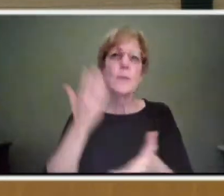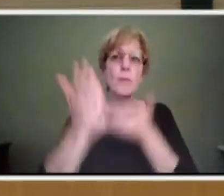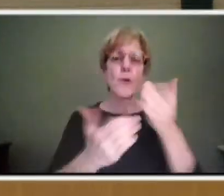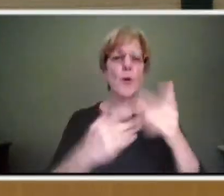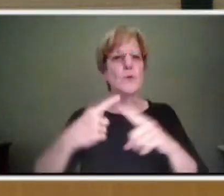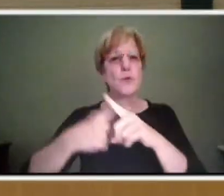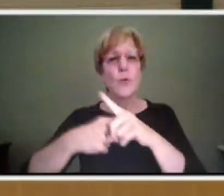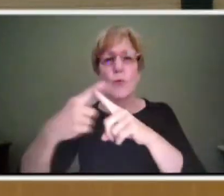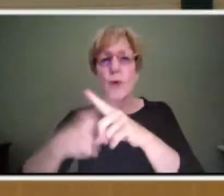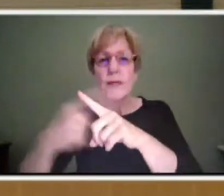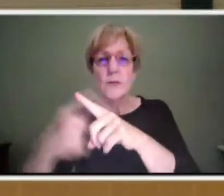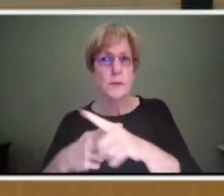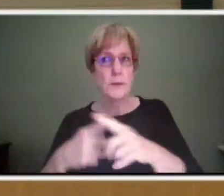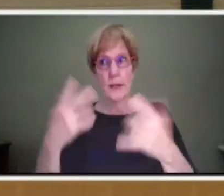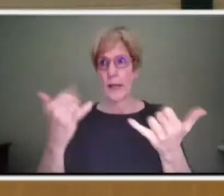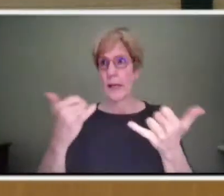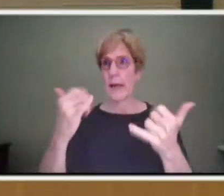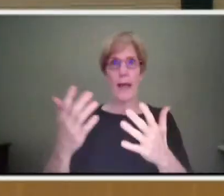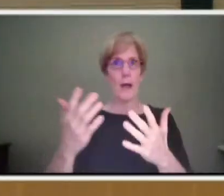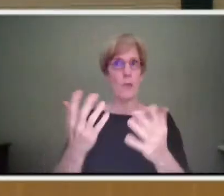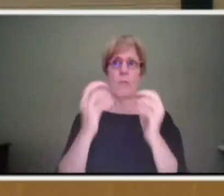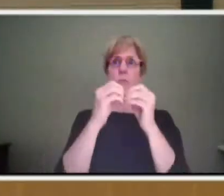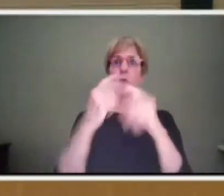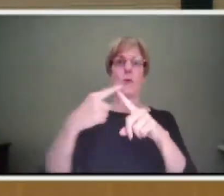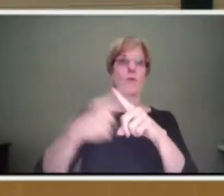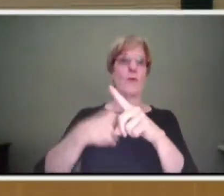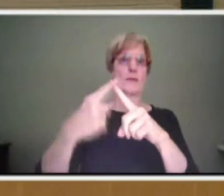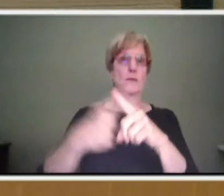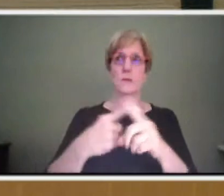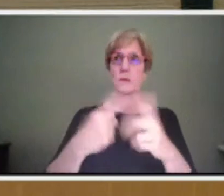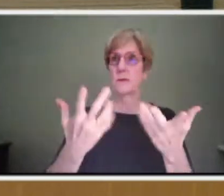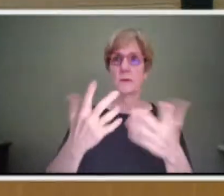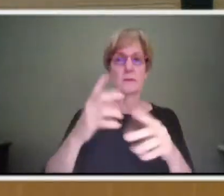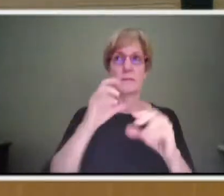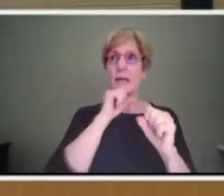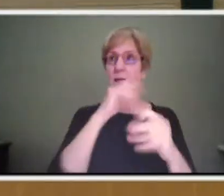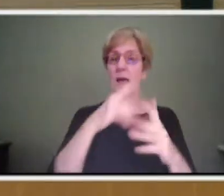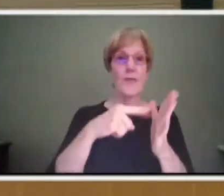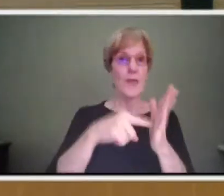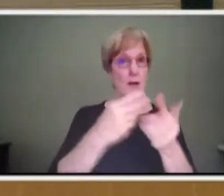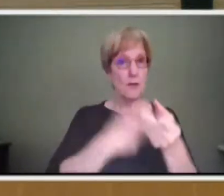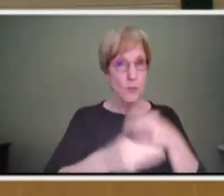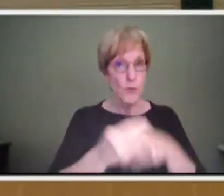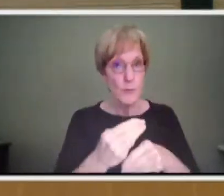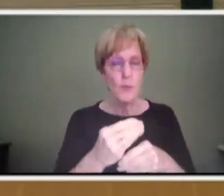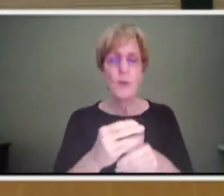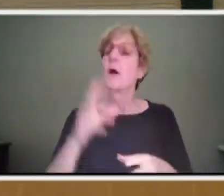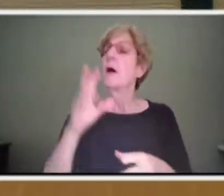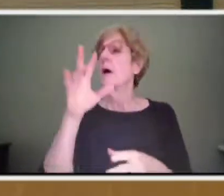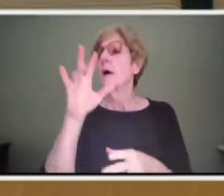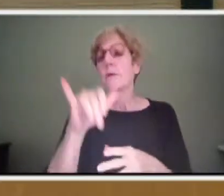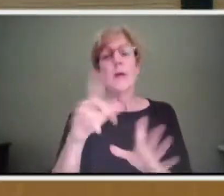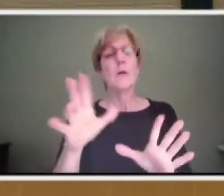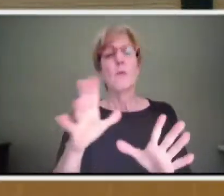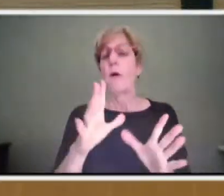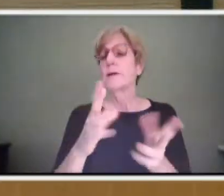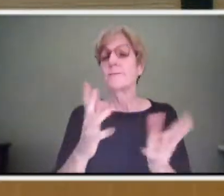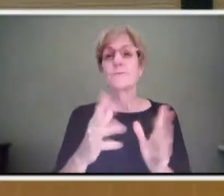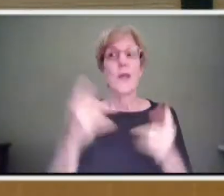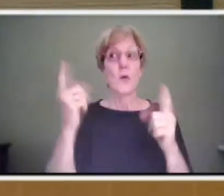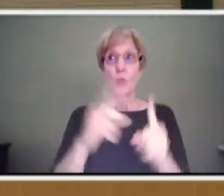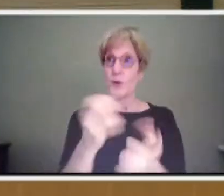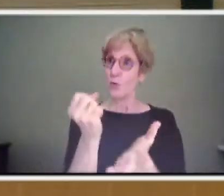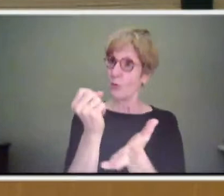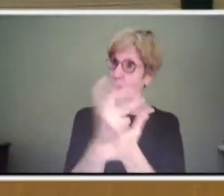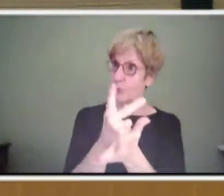and this is now just coming up before y'all. And you can do that and still be consistent with your plan. Remember, once you approve a